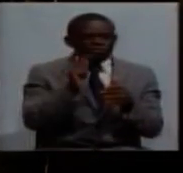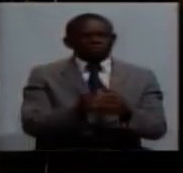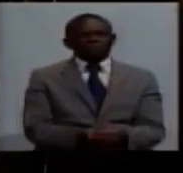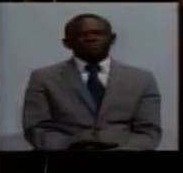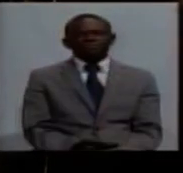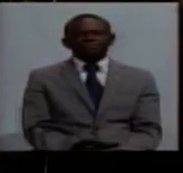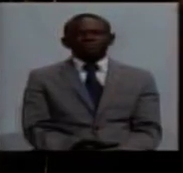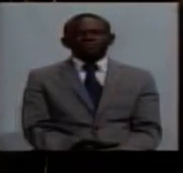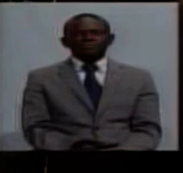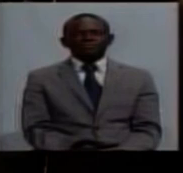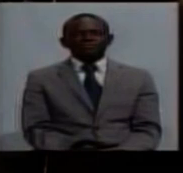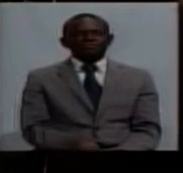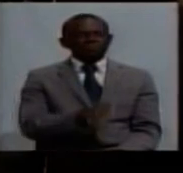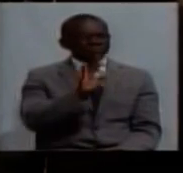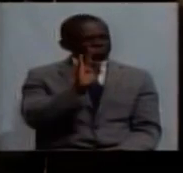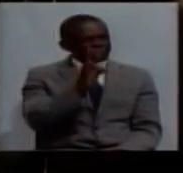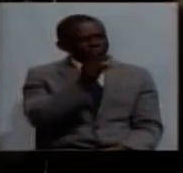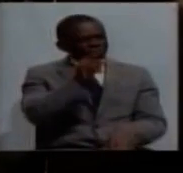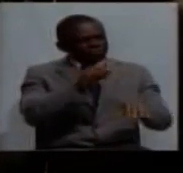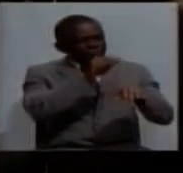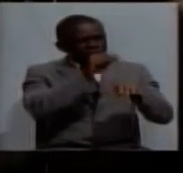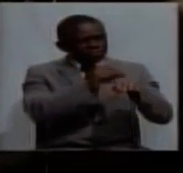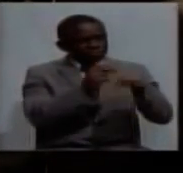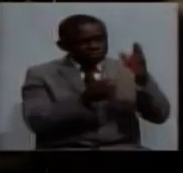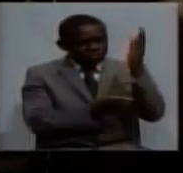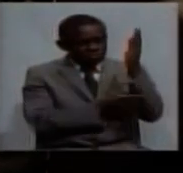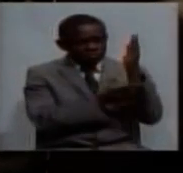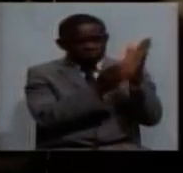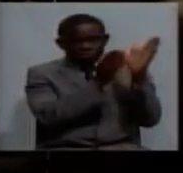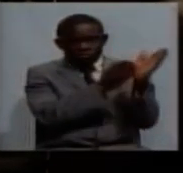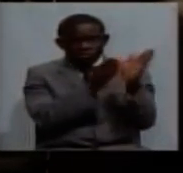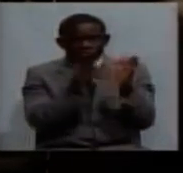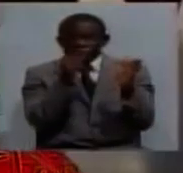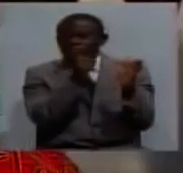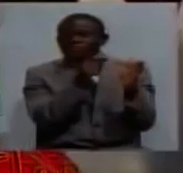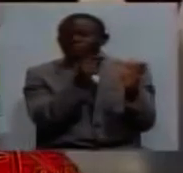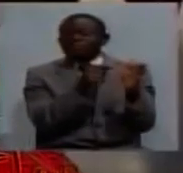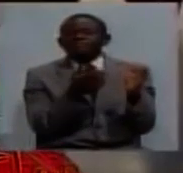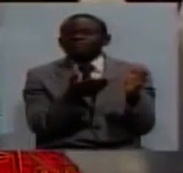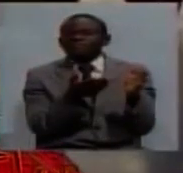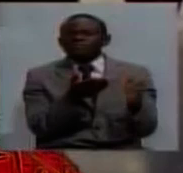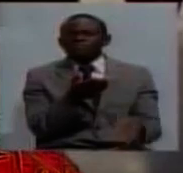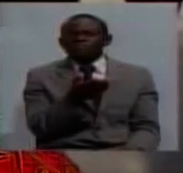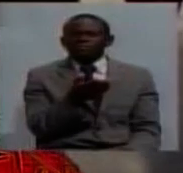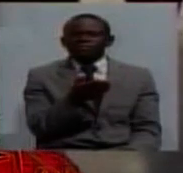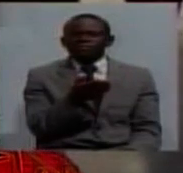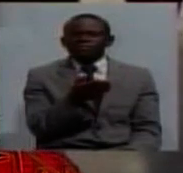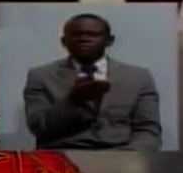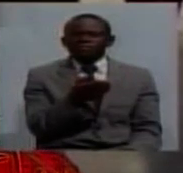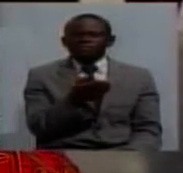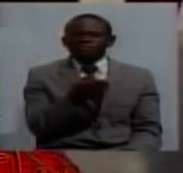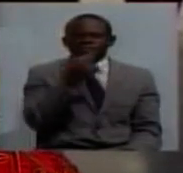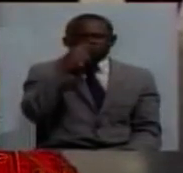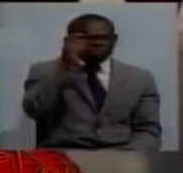7th National Development Plan, I want to believe, must look at what each region is able